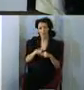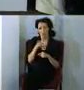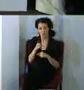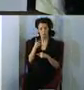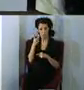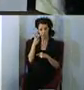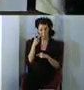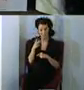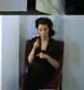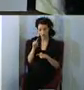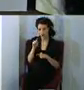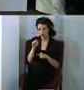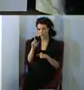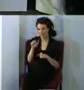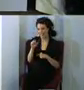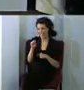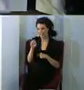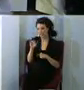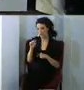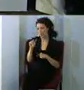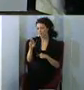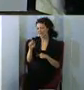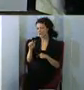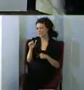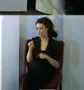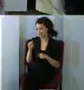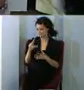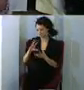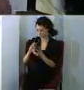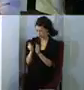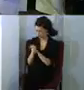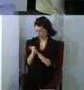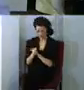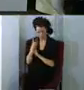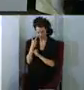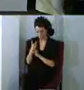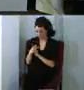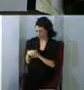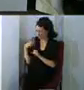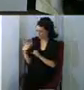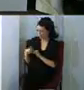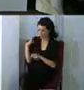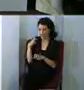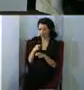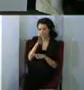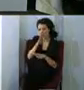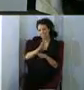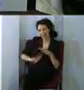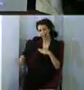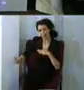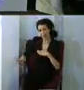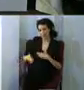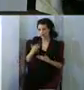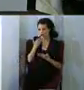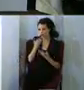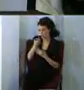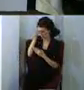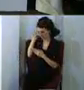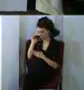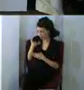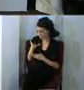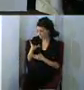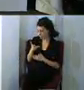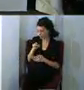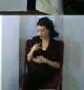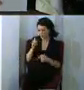see transformation going on, not only in our own lives, but in the lives of others, it's hard to keep silent about the good news that we have been given. It's hard to